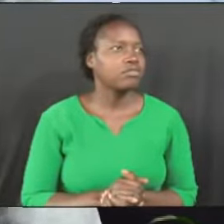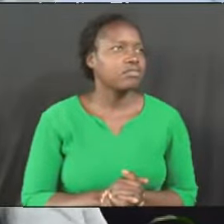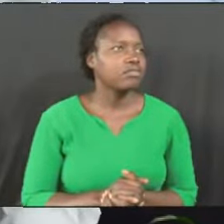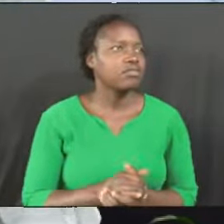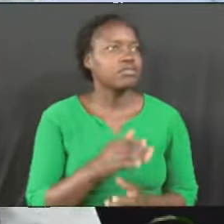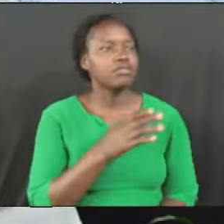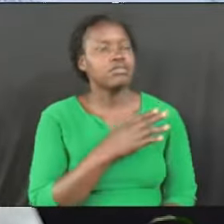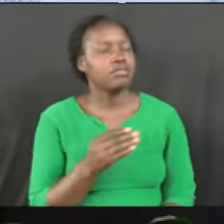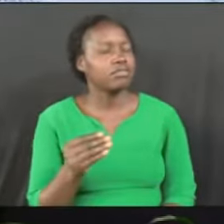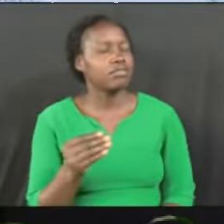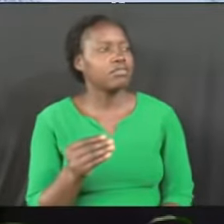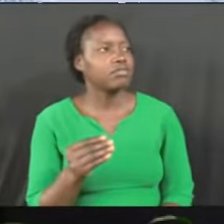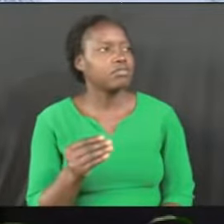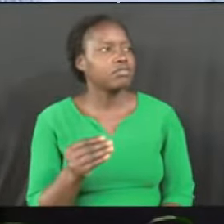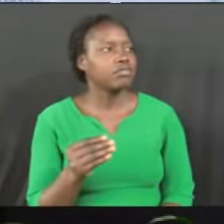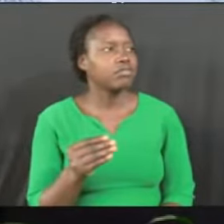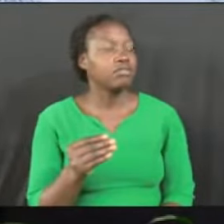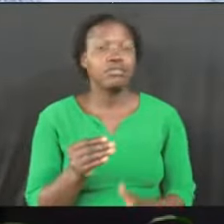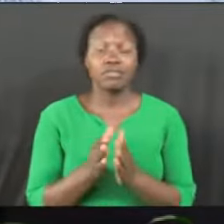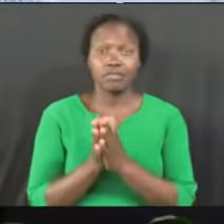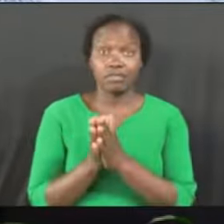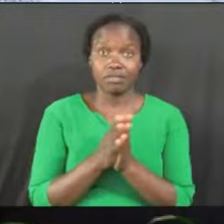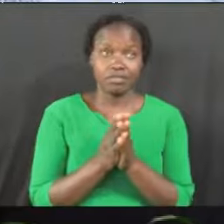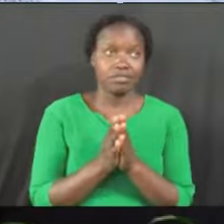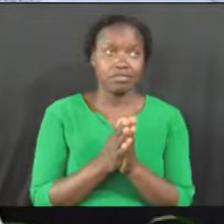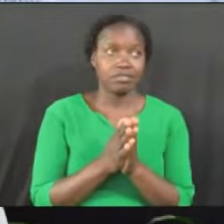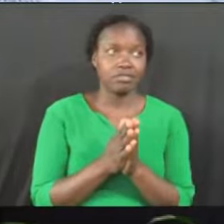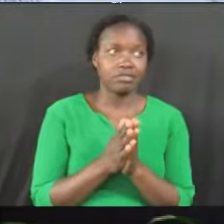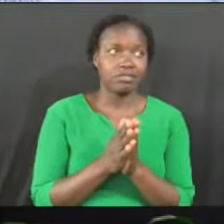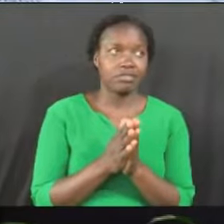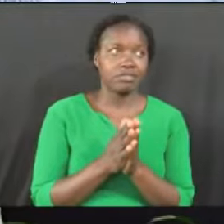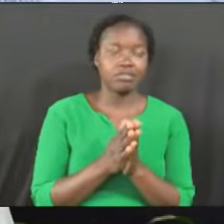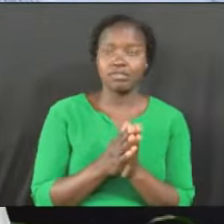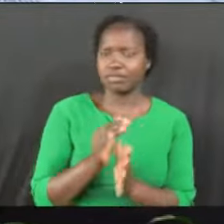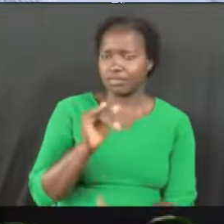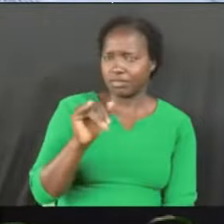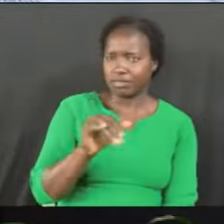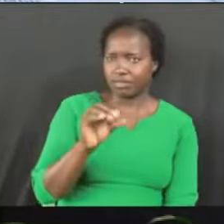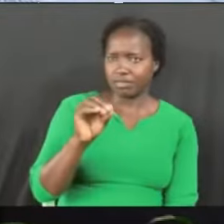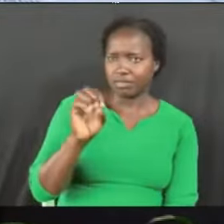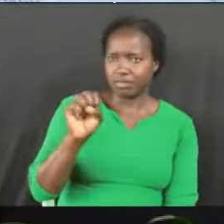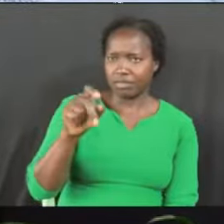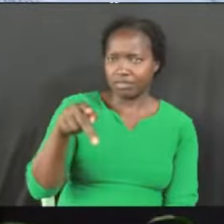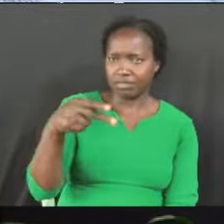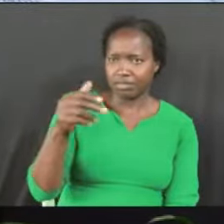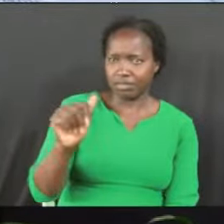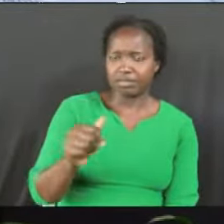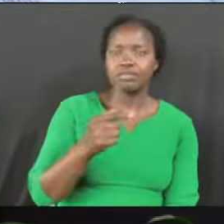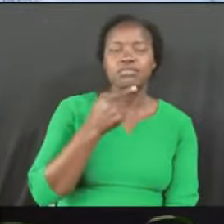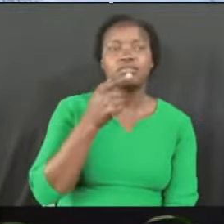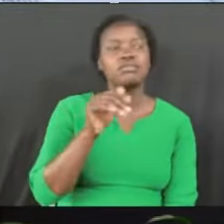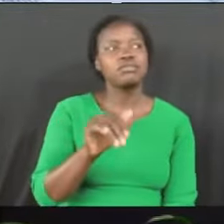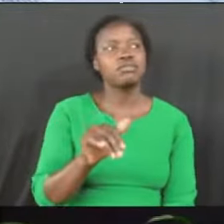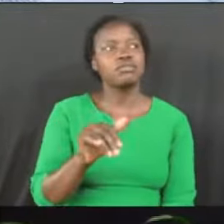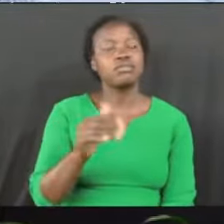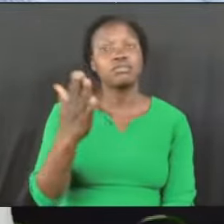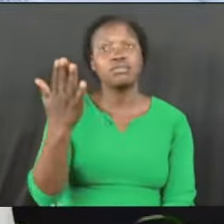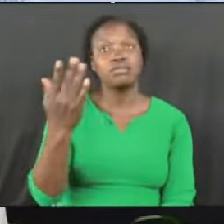And the historian Josephus said that in